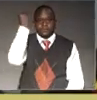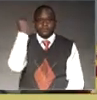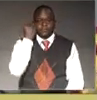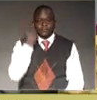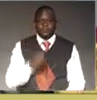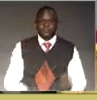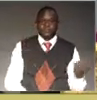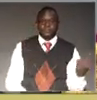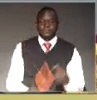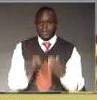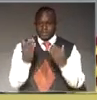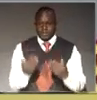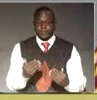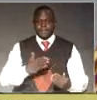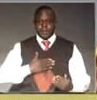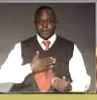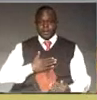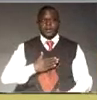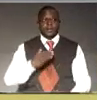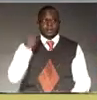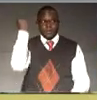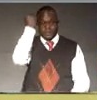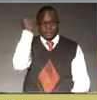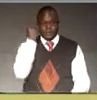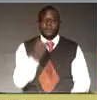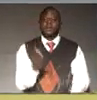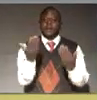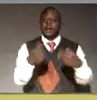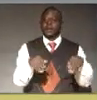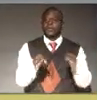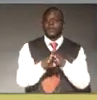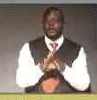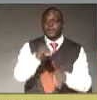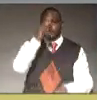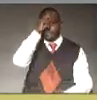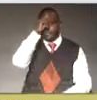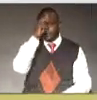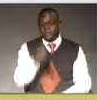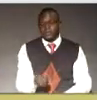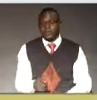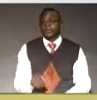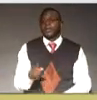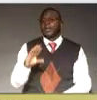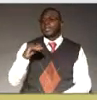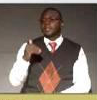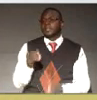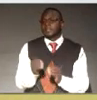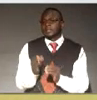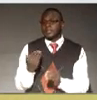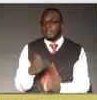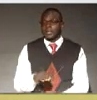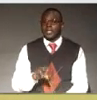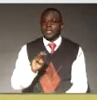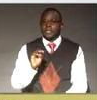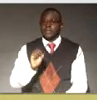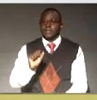So this is my judgment. I agree with the judgment of my land sister Stella Rachamoko, JSC,